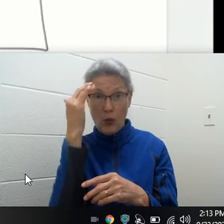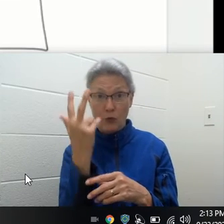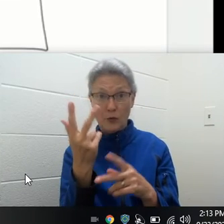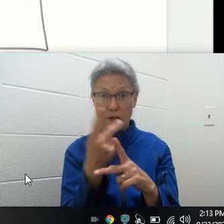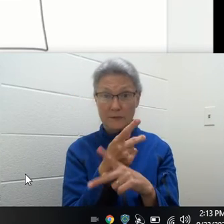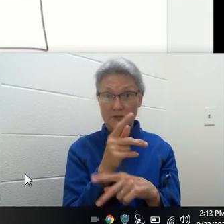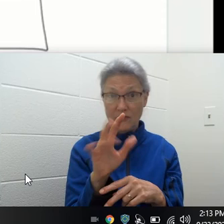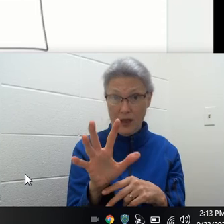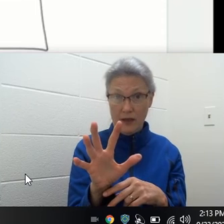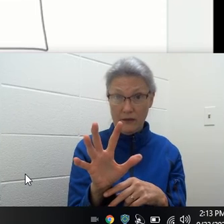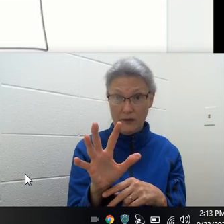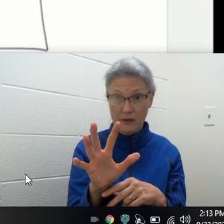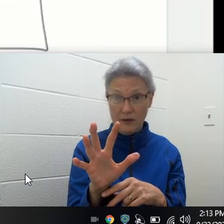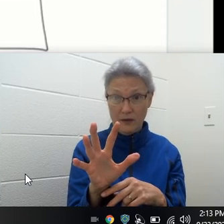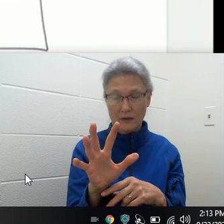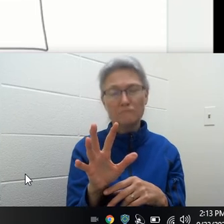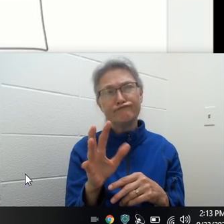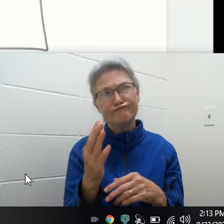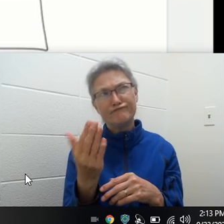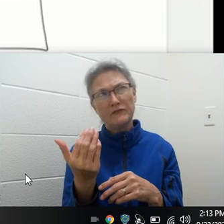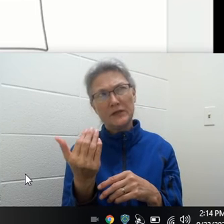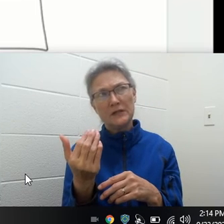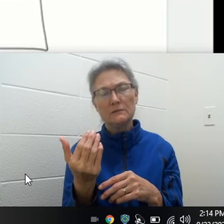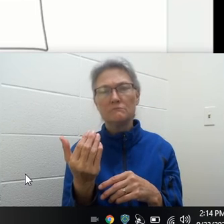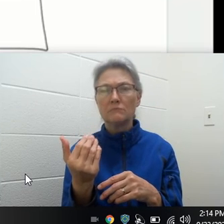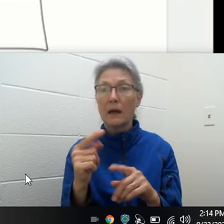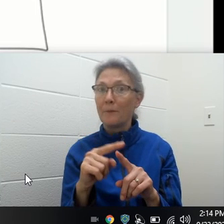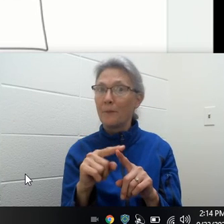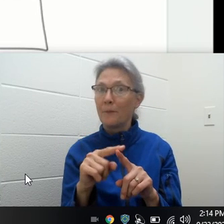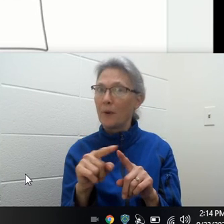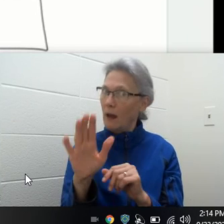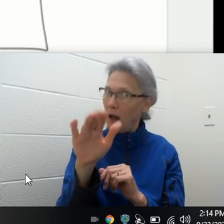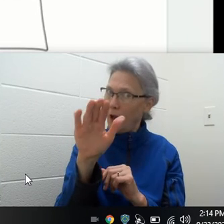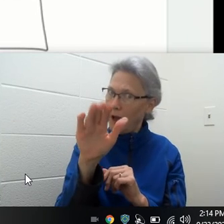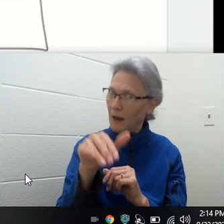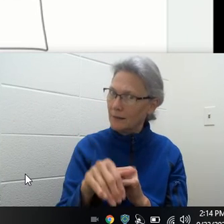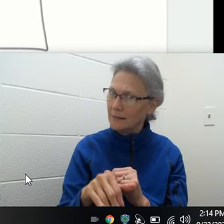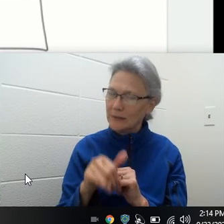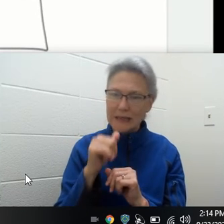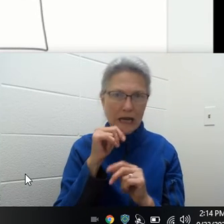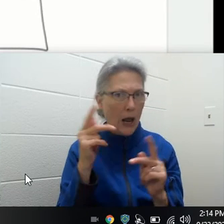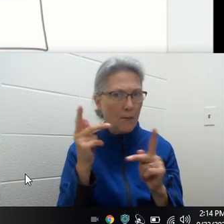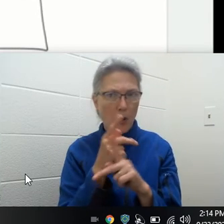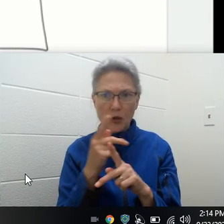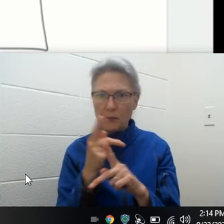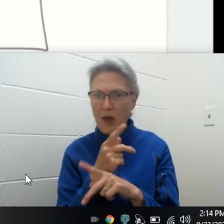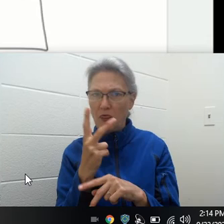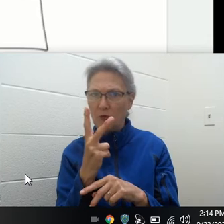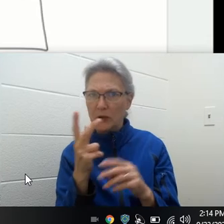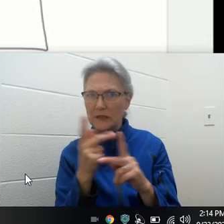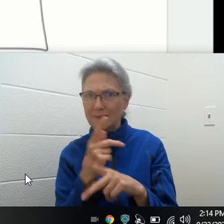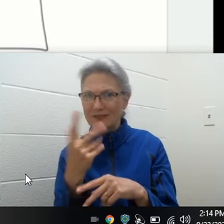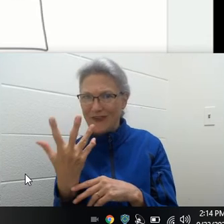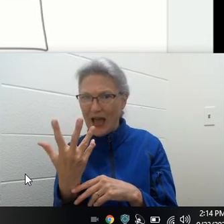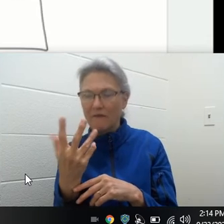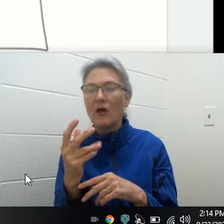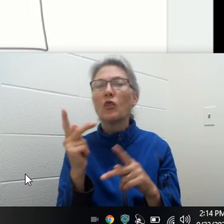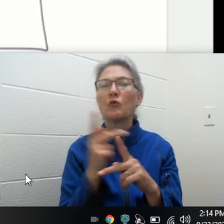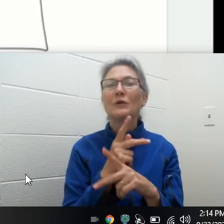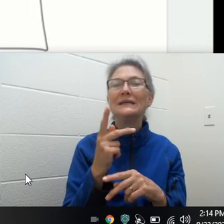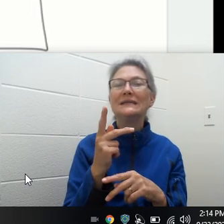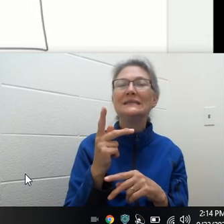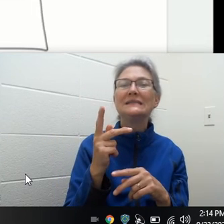times 5, well, that's 15. But you guys, we didn't multiply just 3 times 5. We did 3 times